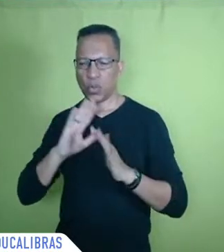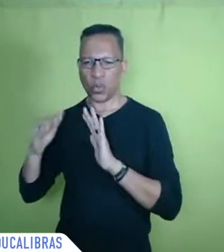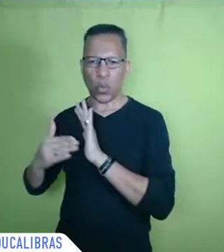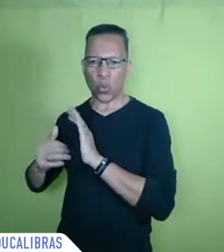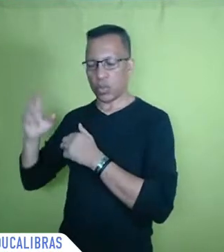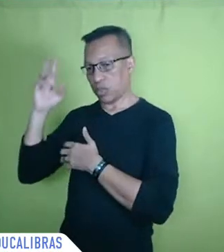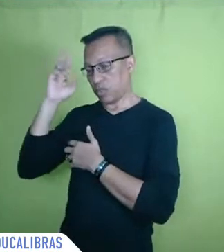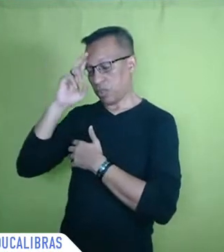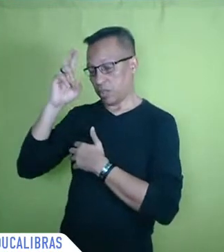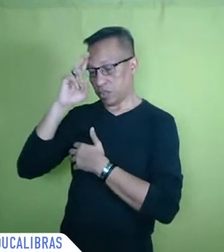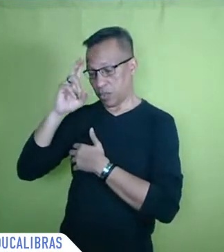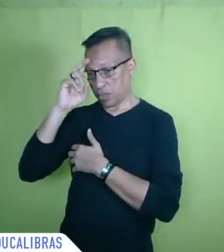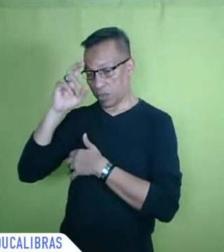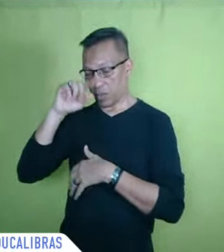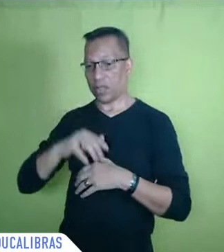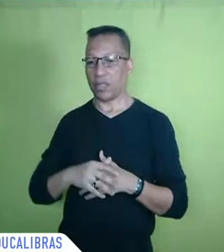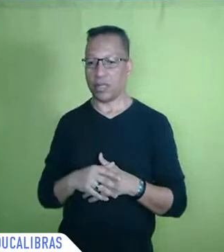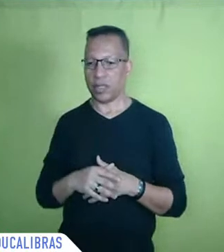Brazil.